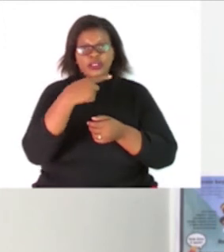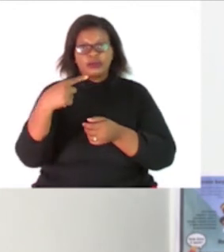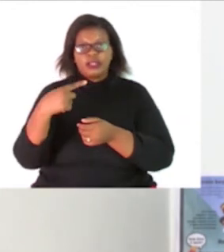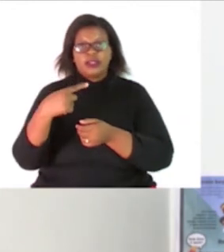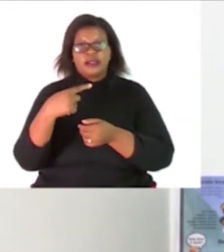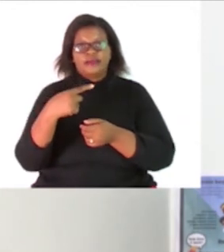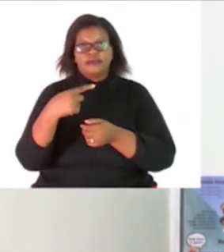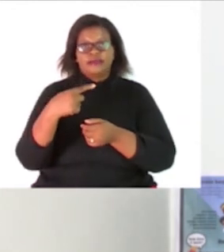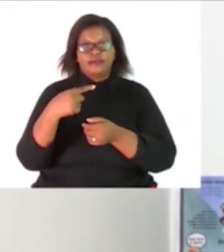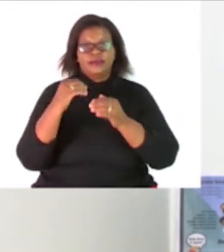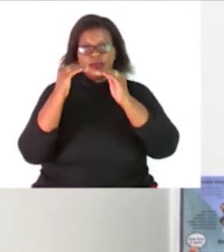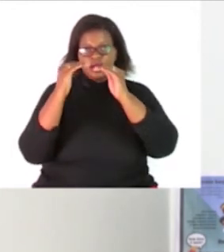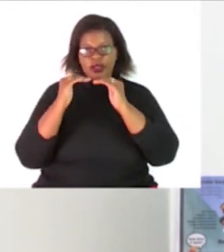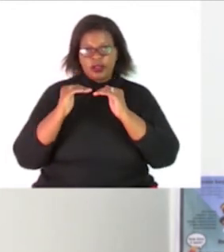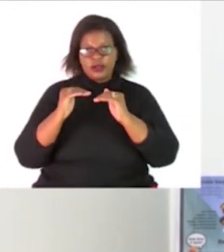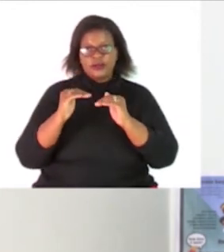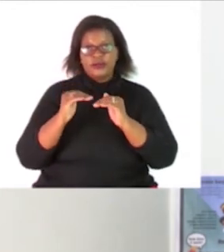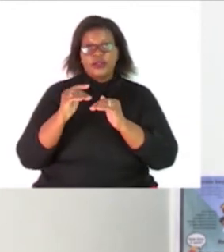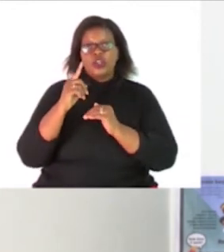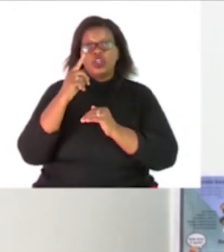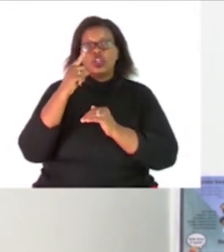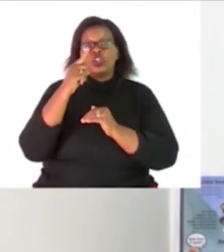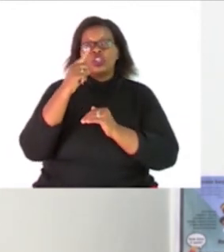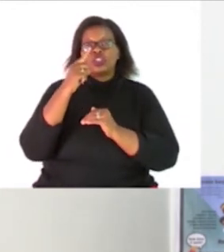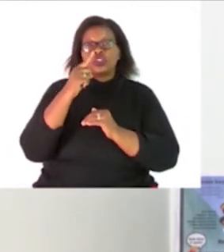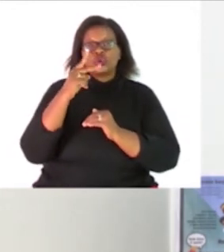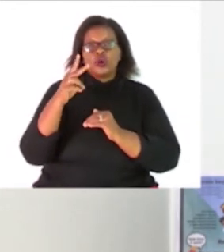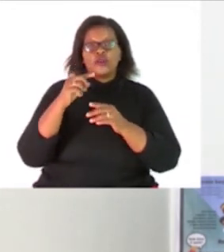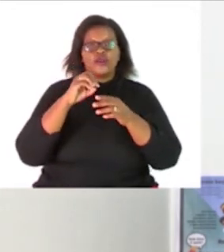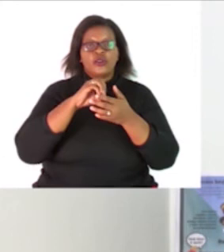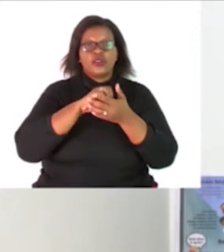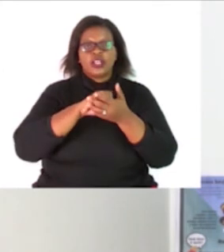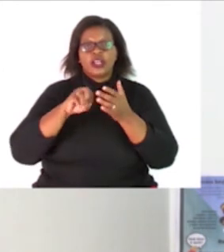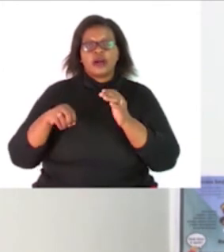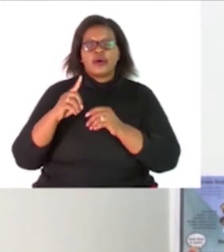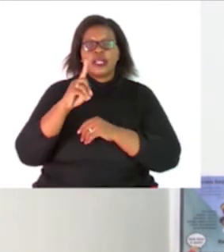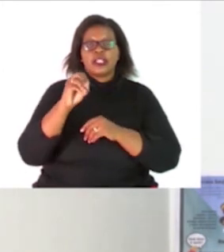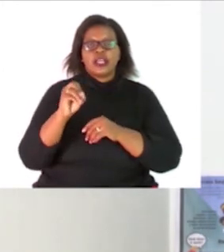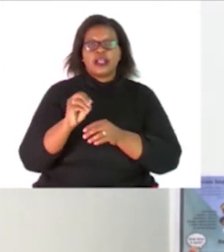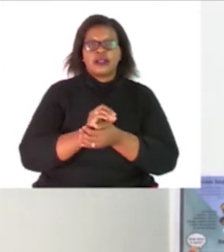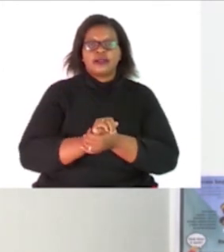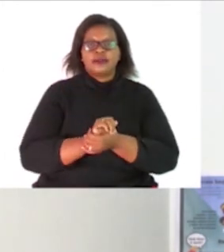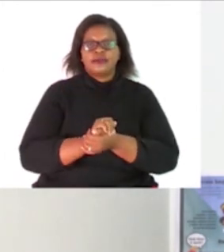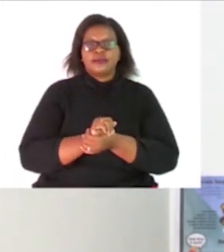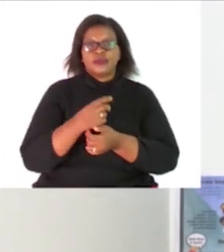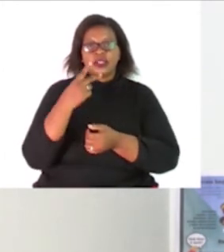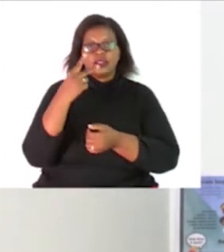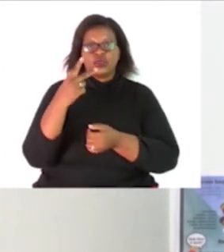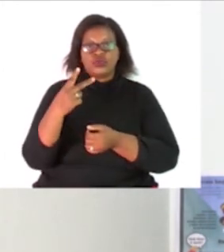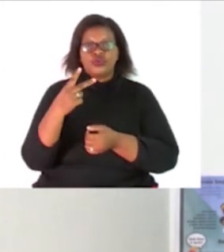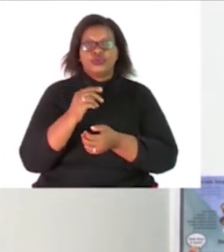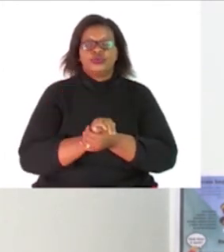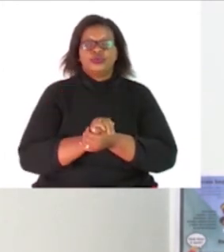up, we take 12 minus 10. What is our answer? Is 2. We write